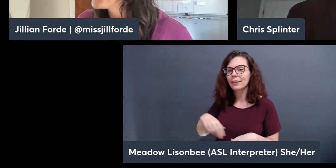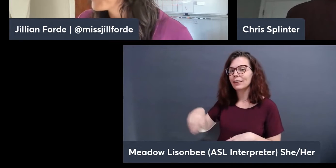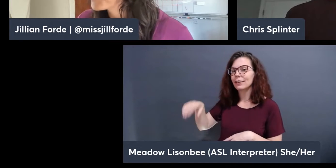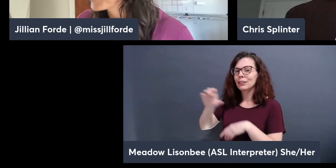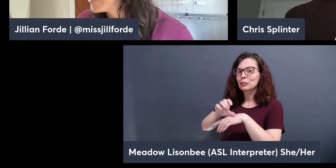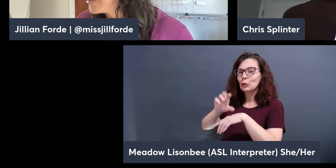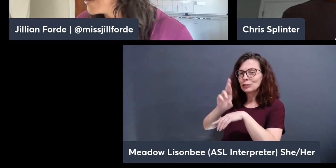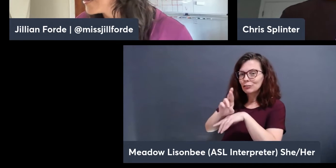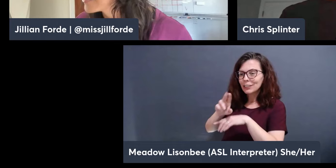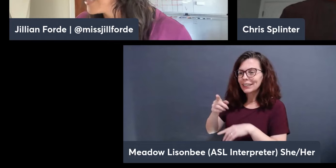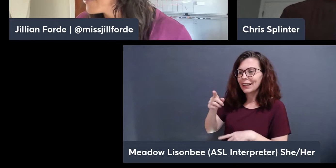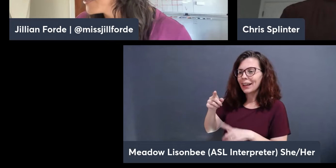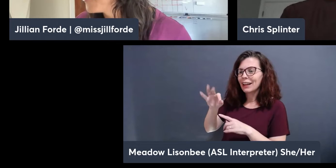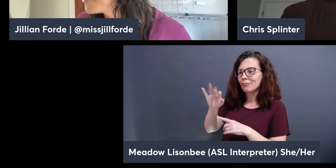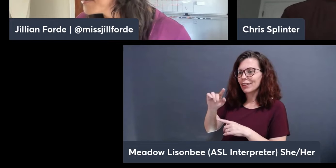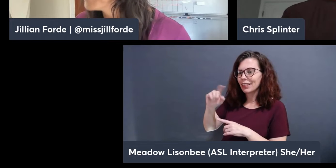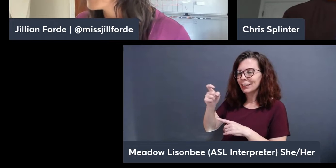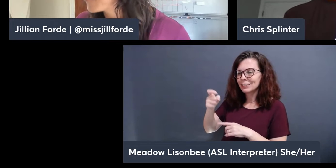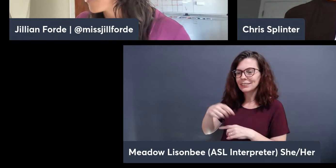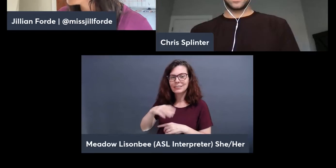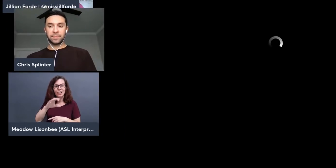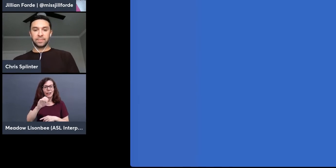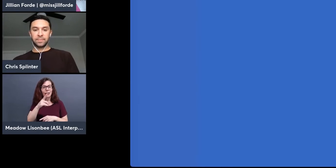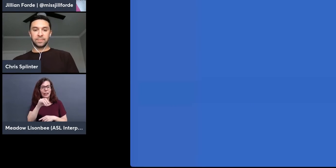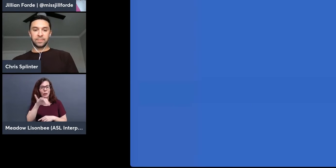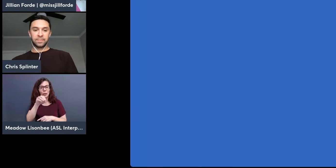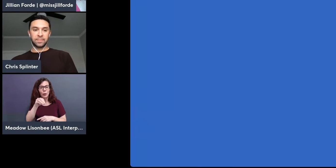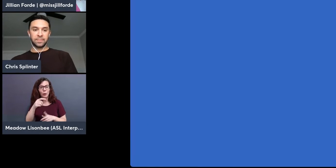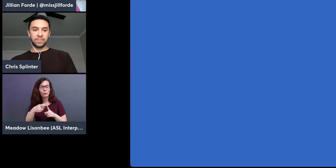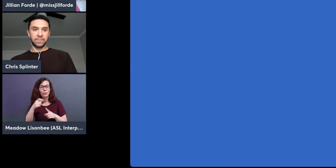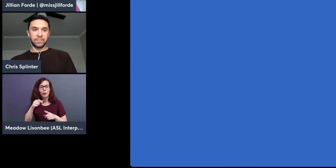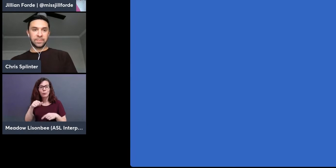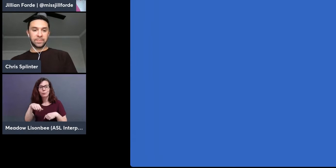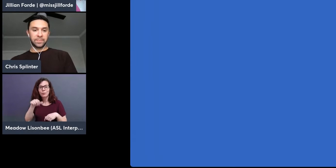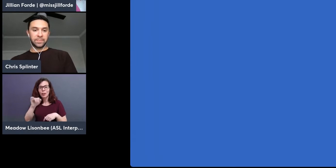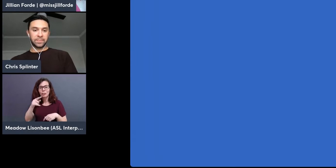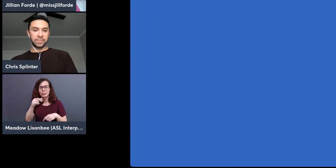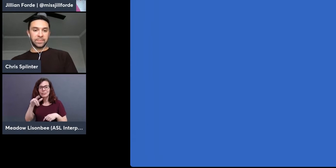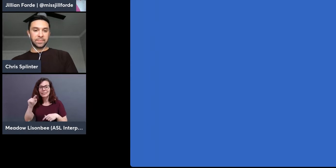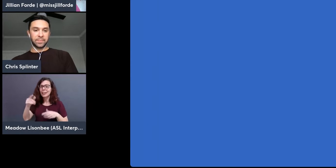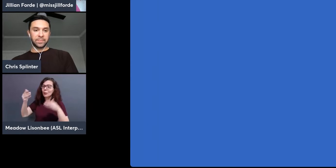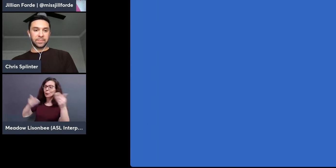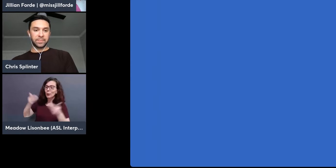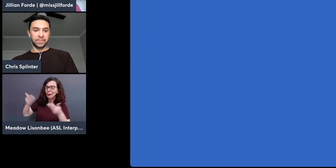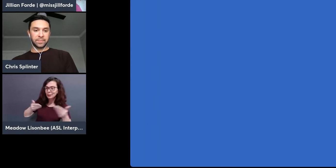Rica, Claudio from Argentina, welcome.